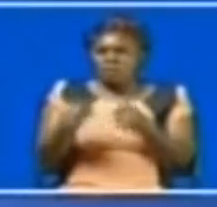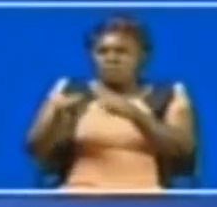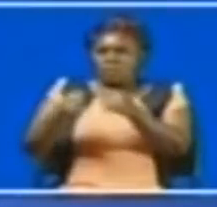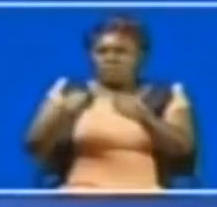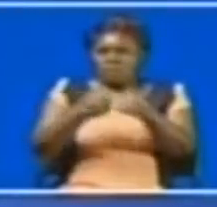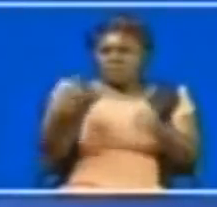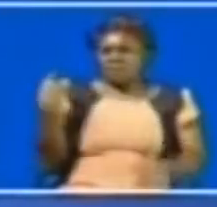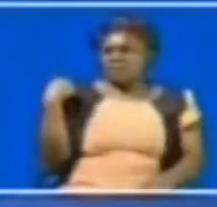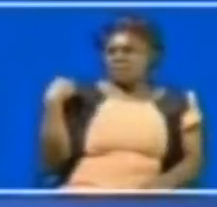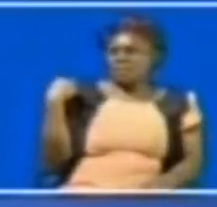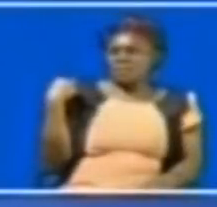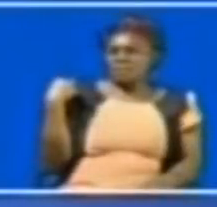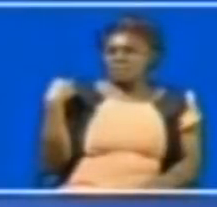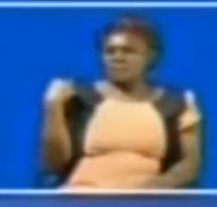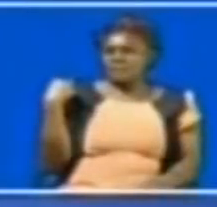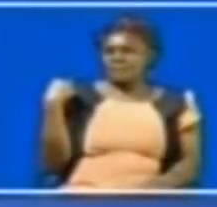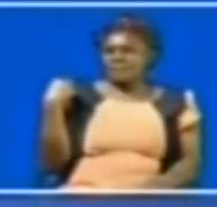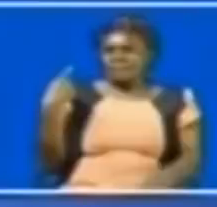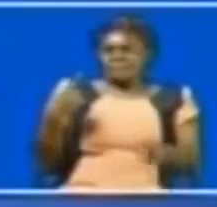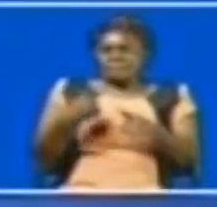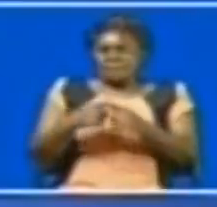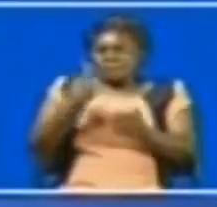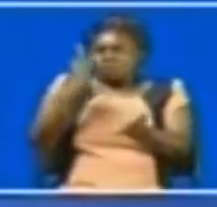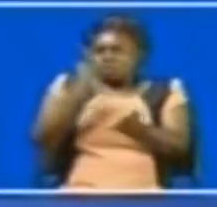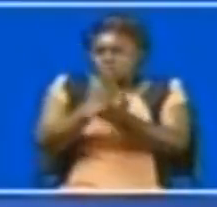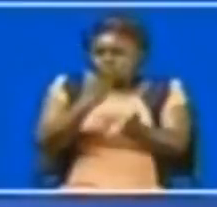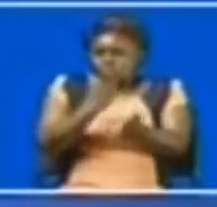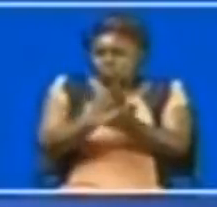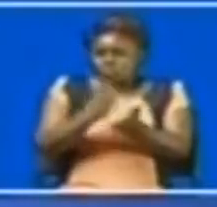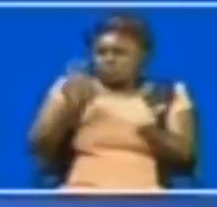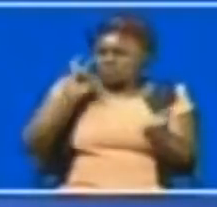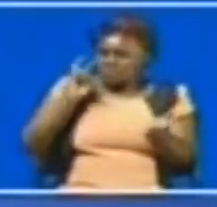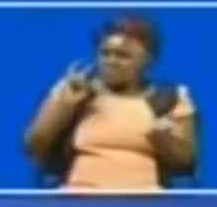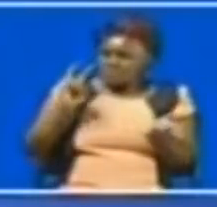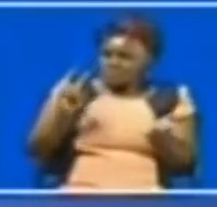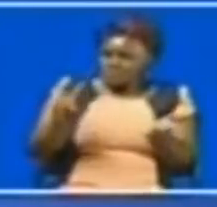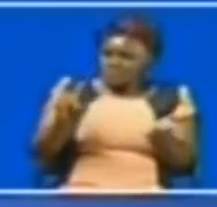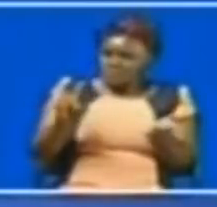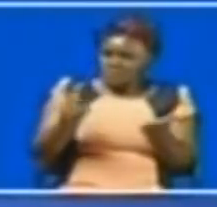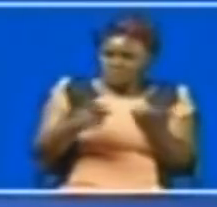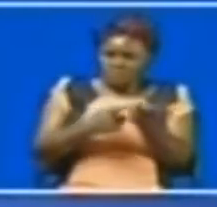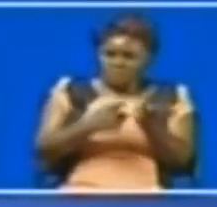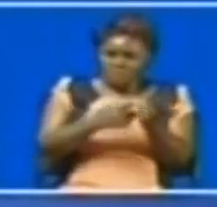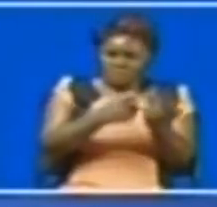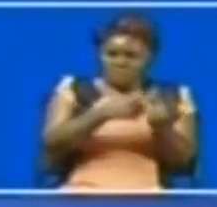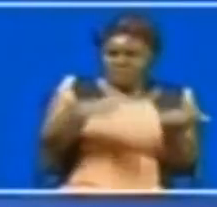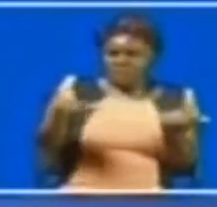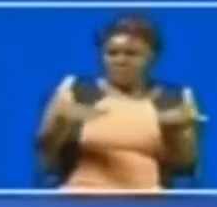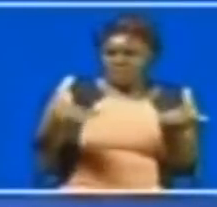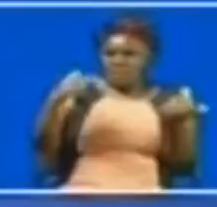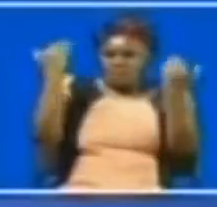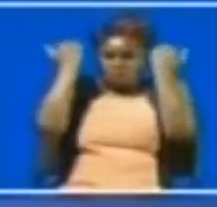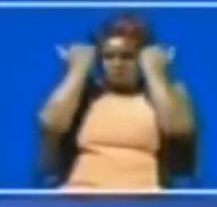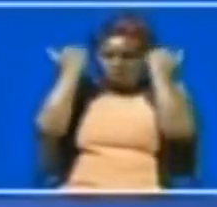messing up with the numbers, but the bottom line is, if you look at the thematic area the